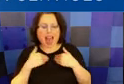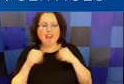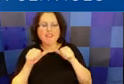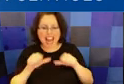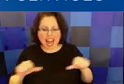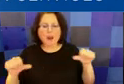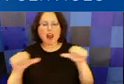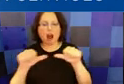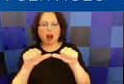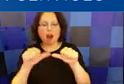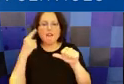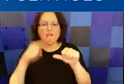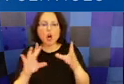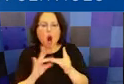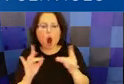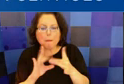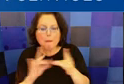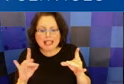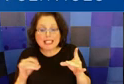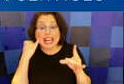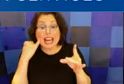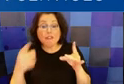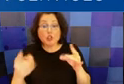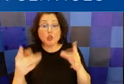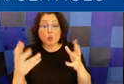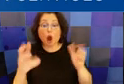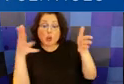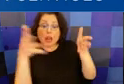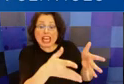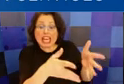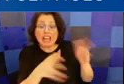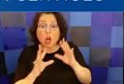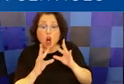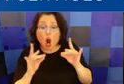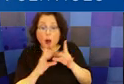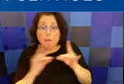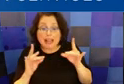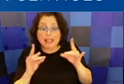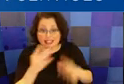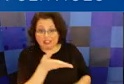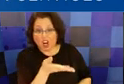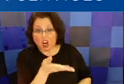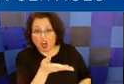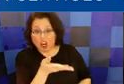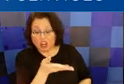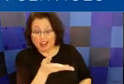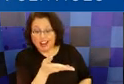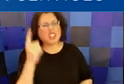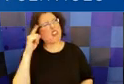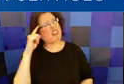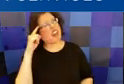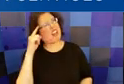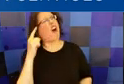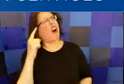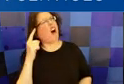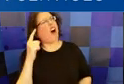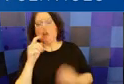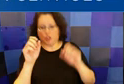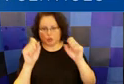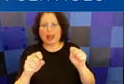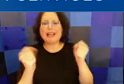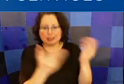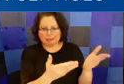can comment, you can submit comments on the website. So if you think of something after the fact, you can submit it on